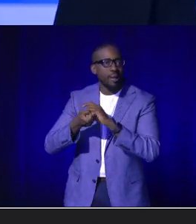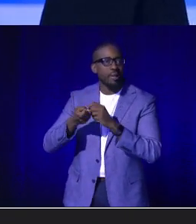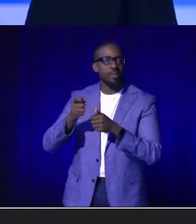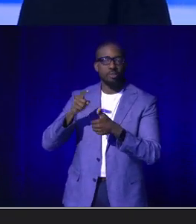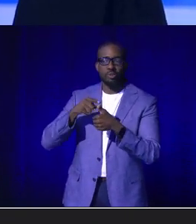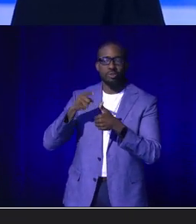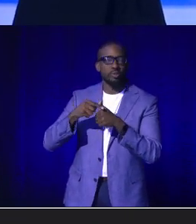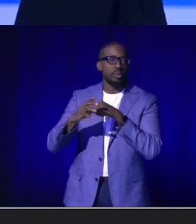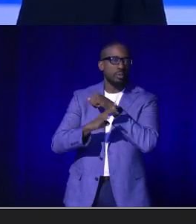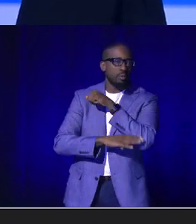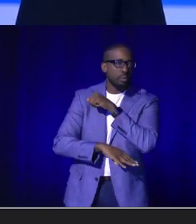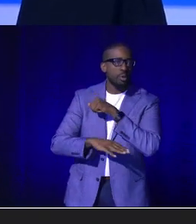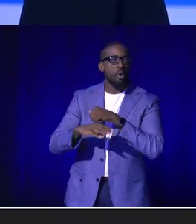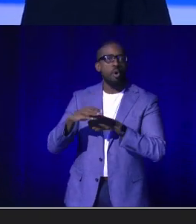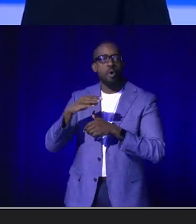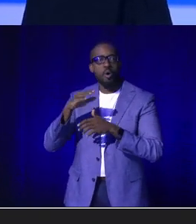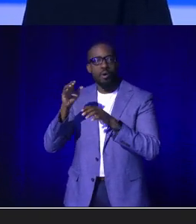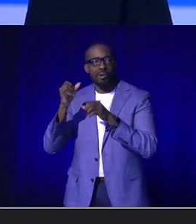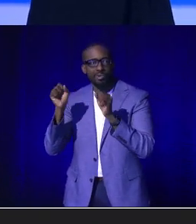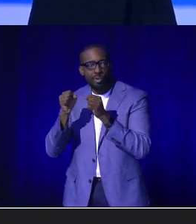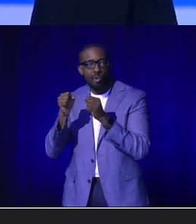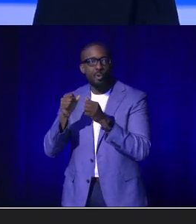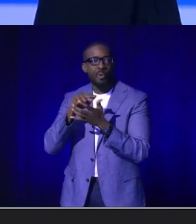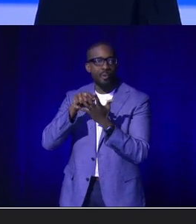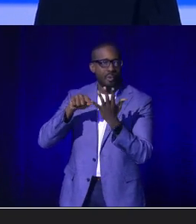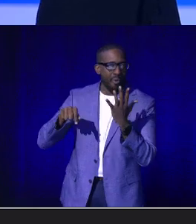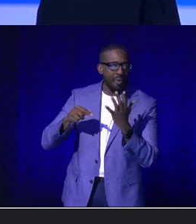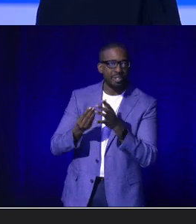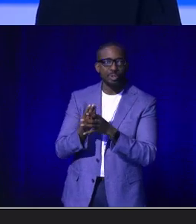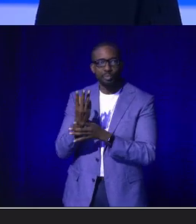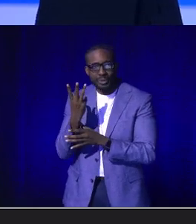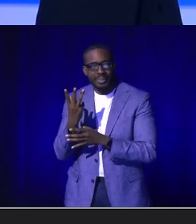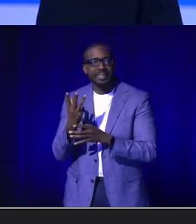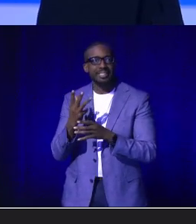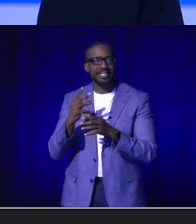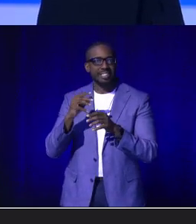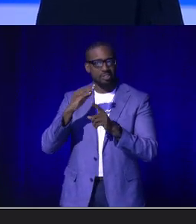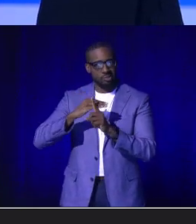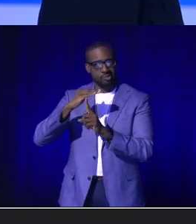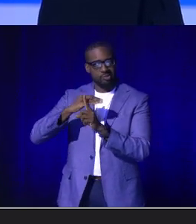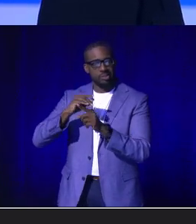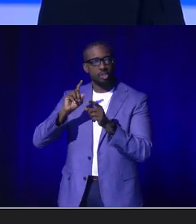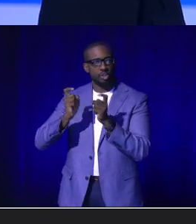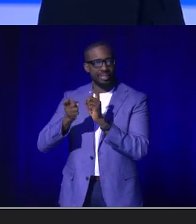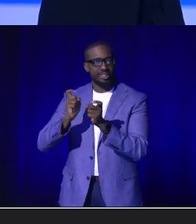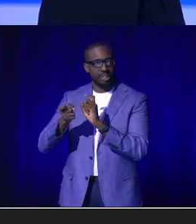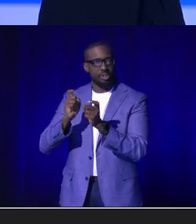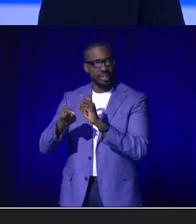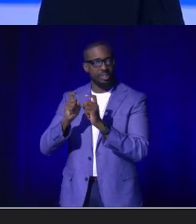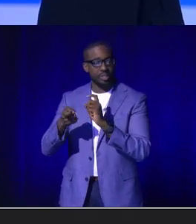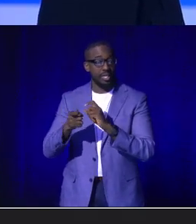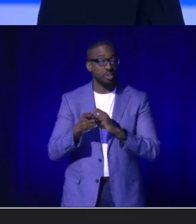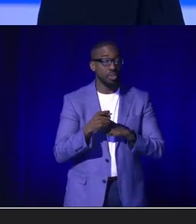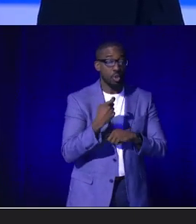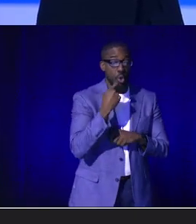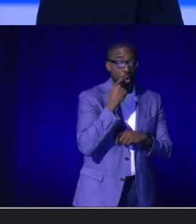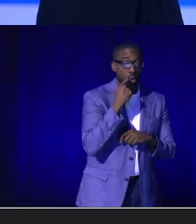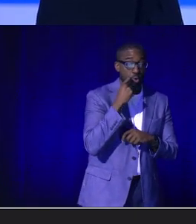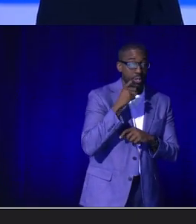the course of a day. So a recent work from the Waldman group looked at changing that